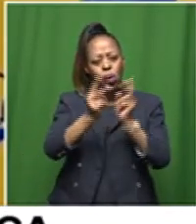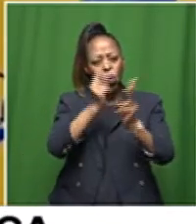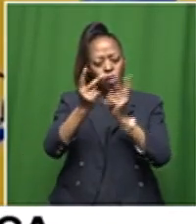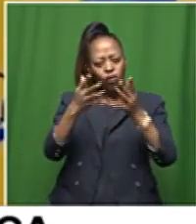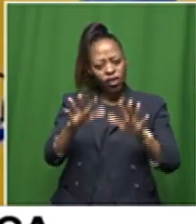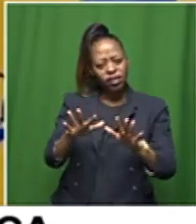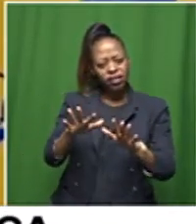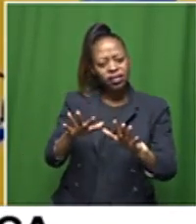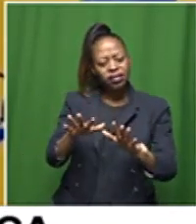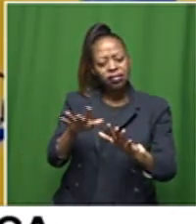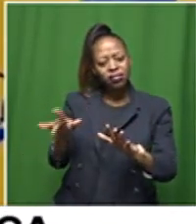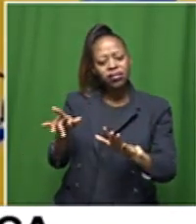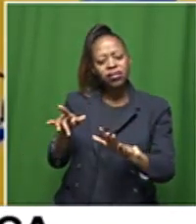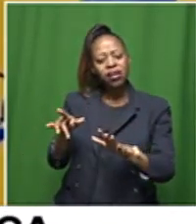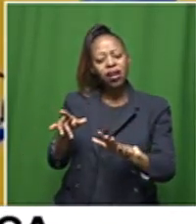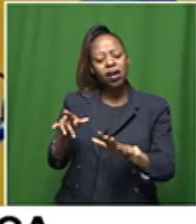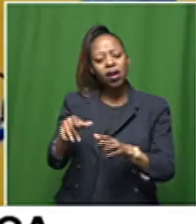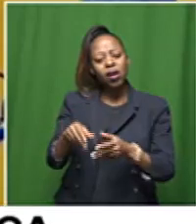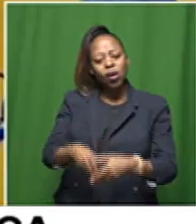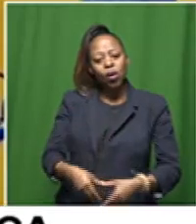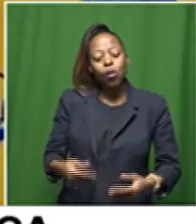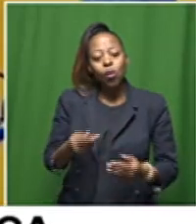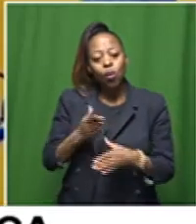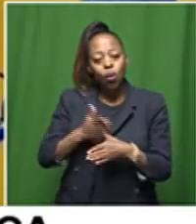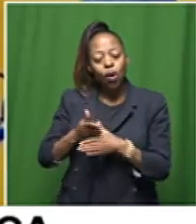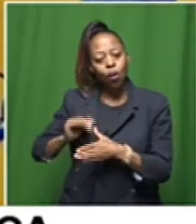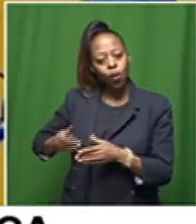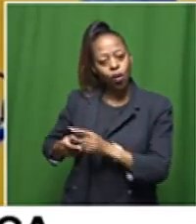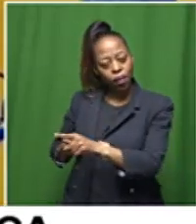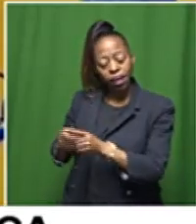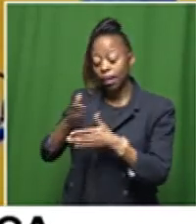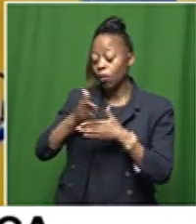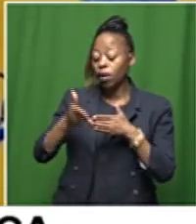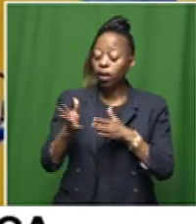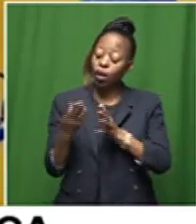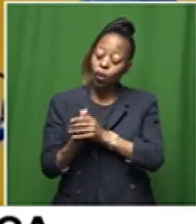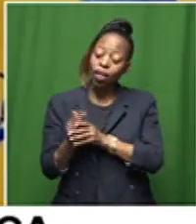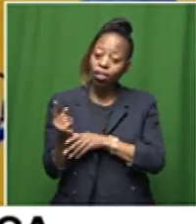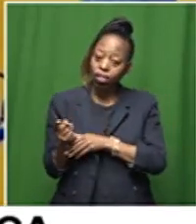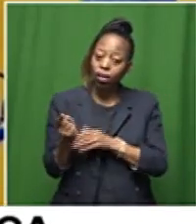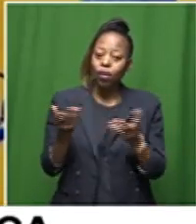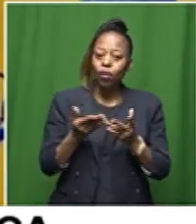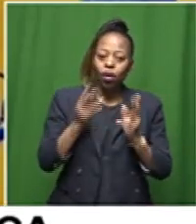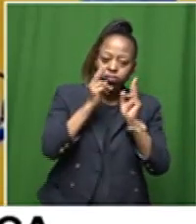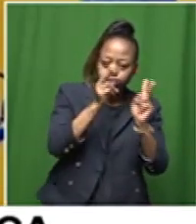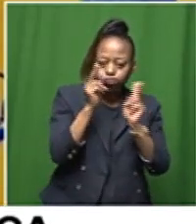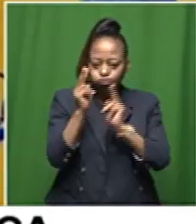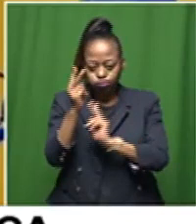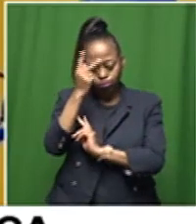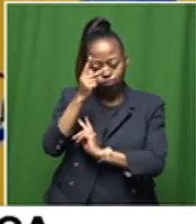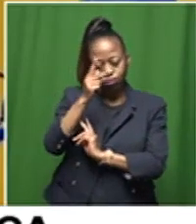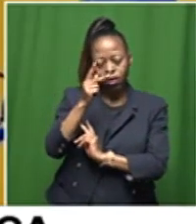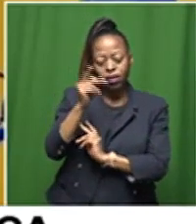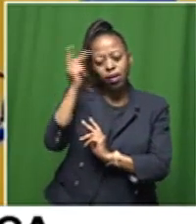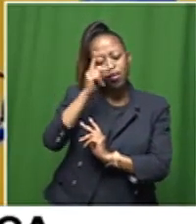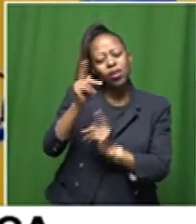our urogynecologist there, Dr. Mwaba, where during the weekend that we spent with the visiting professor from as